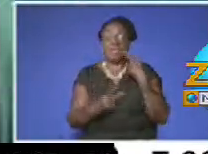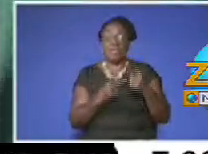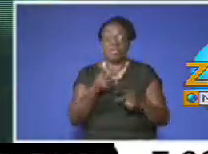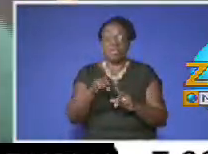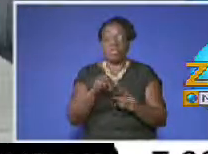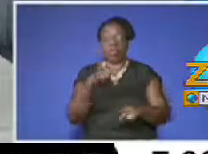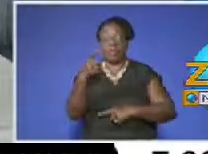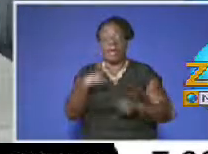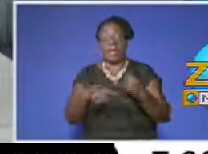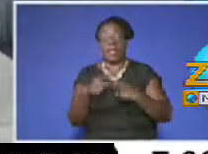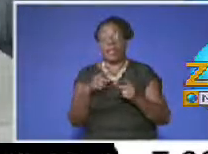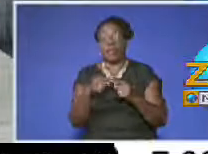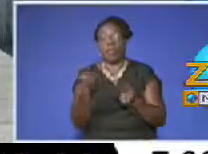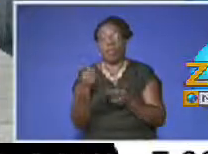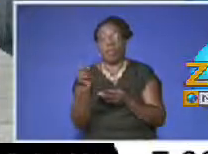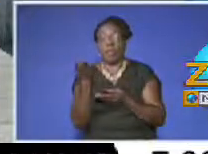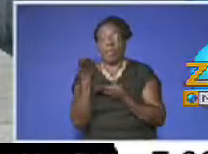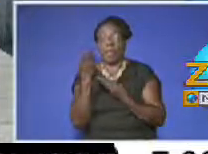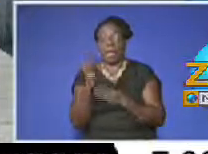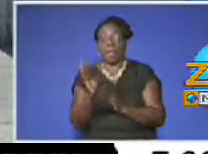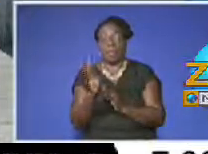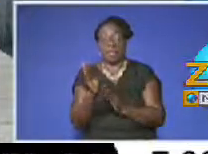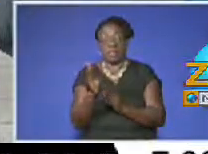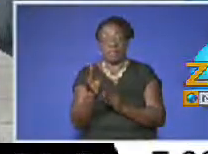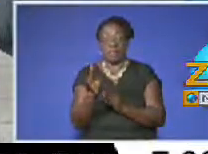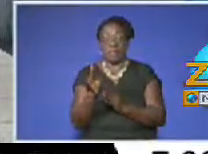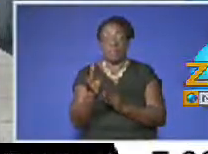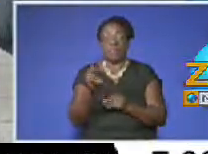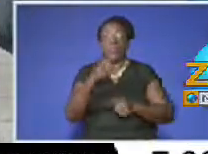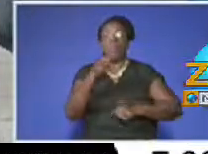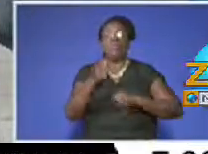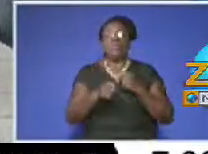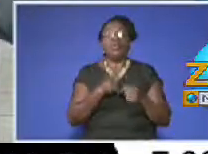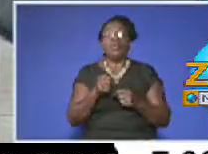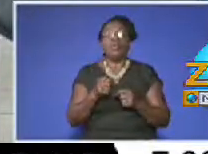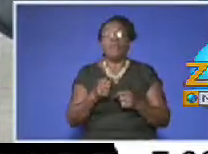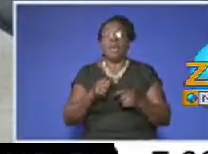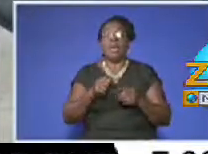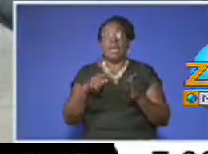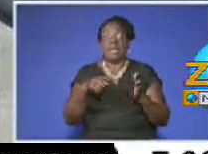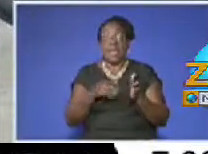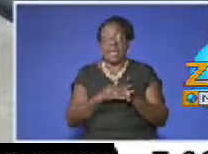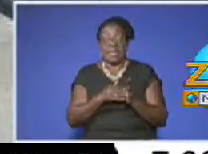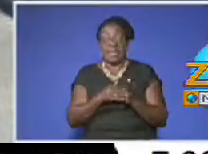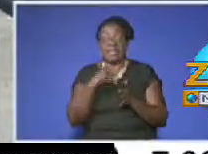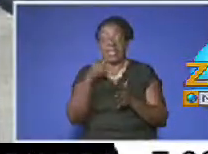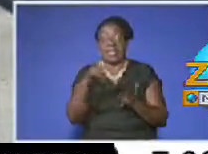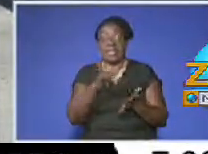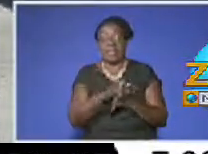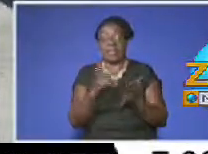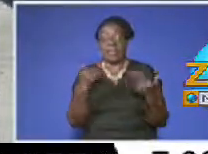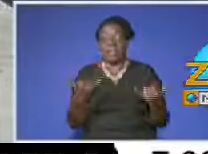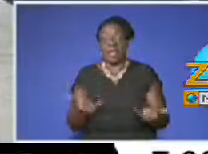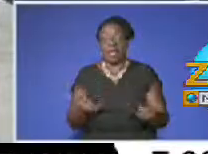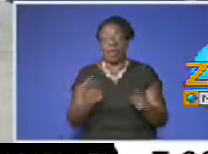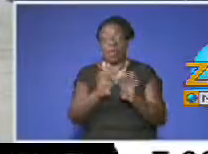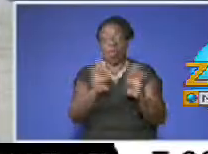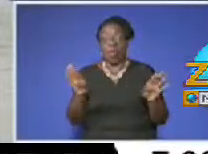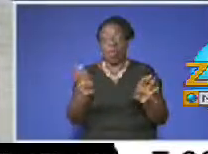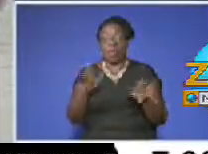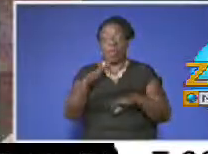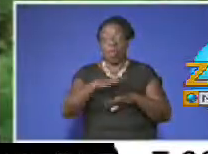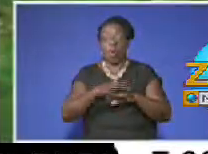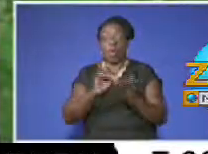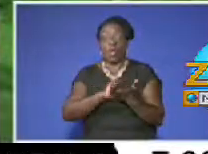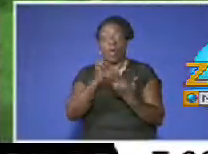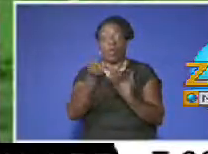Texas, California, and Georgia. But tourism officials are giving reopening the borders another try. They've targeted October 15th as